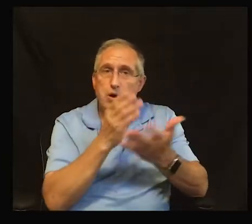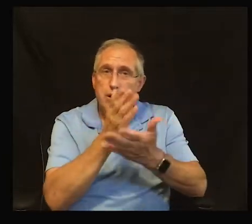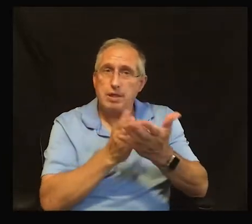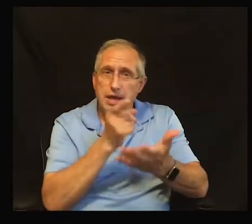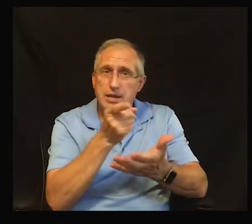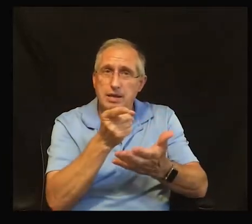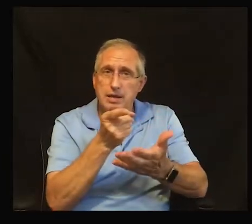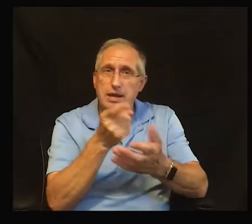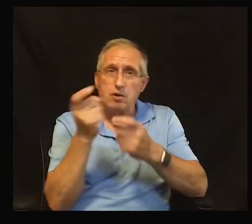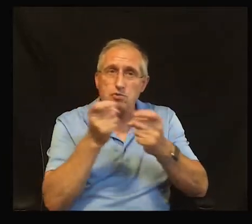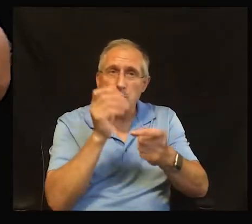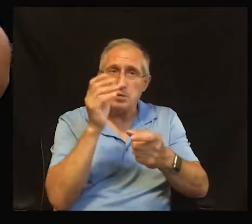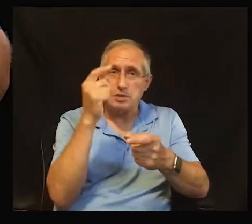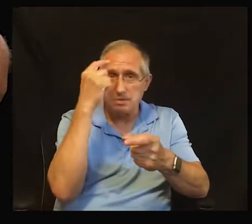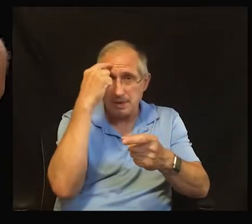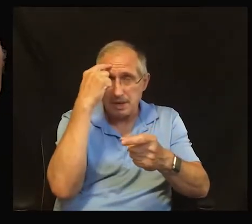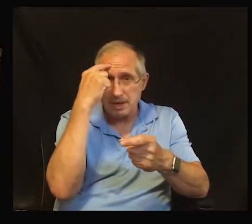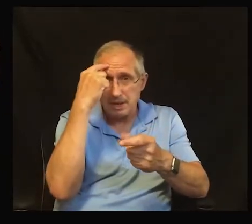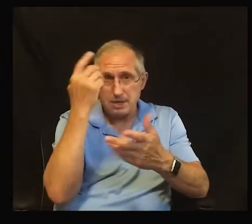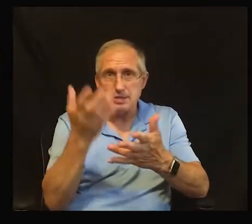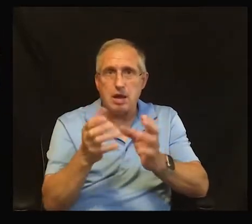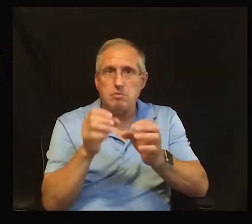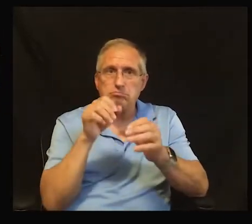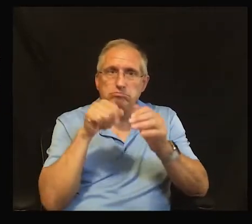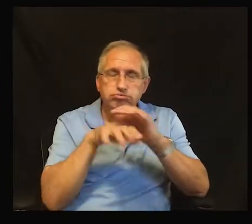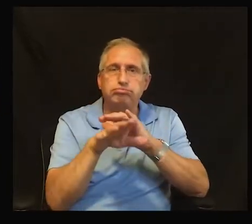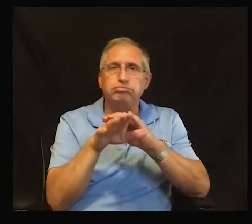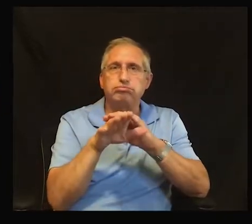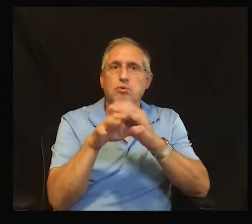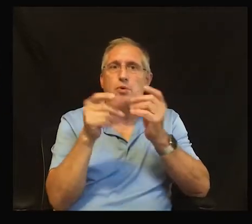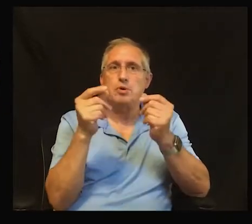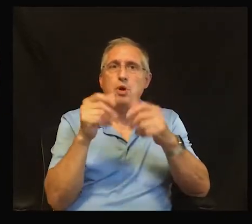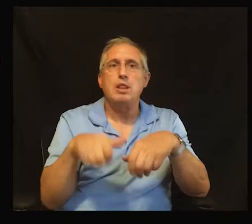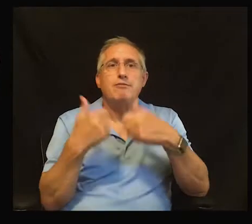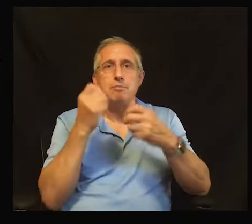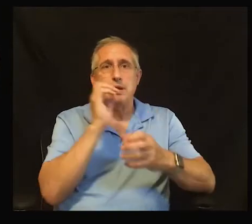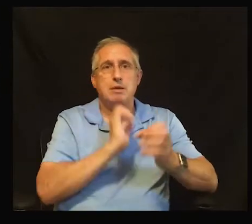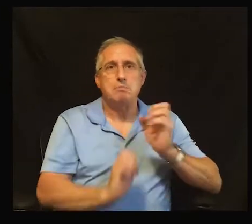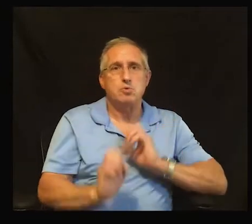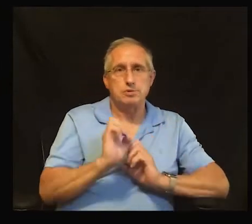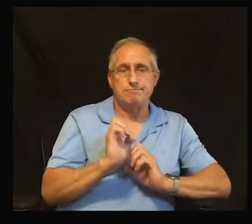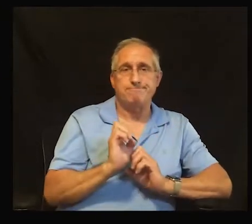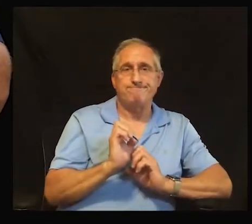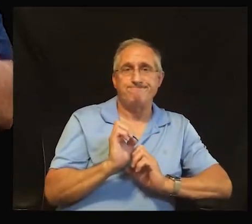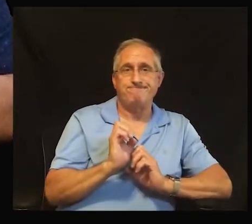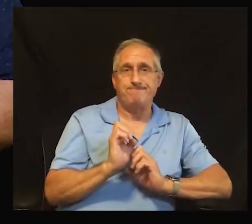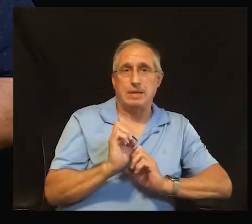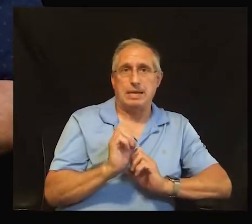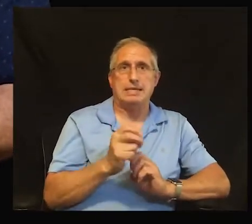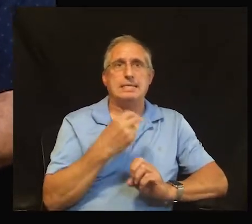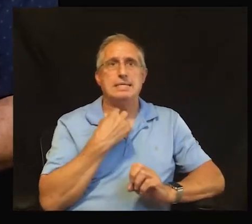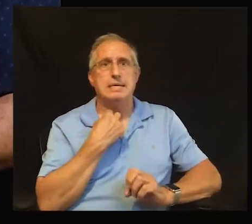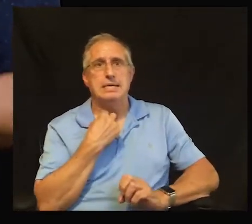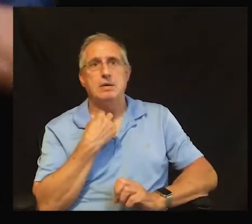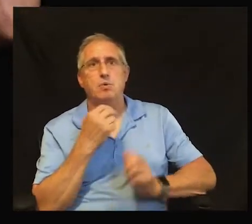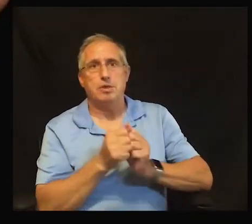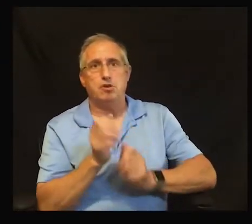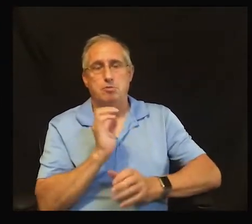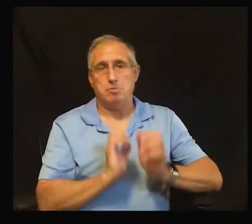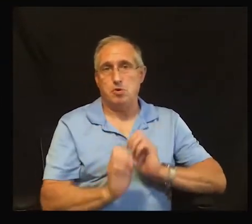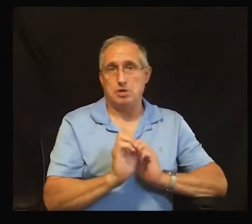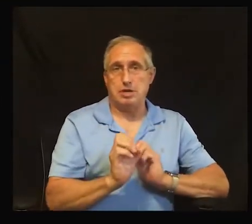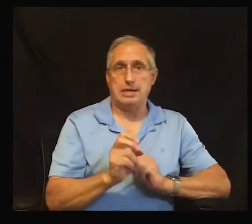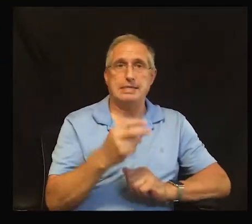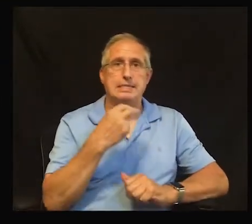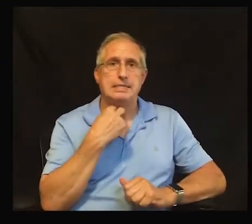can govern our amygdala is now released. And now all we're doing is living by our emotions. And we can get stuck in our emotions. And we can